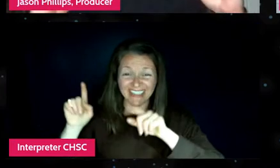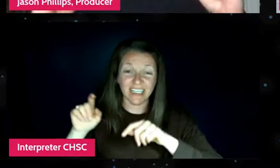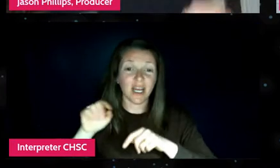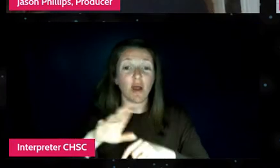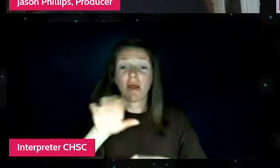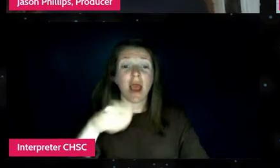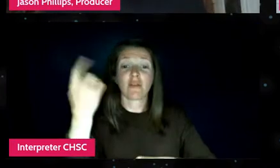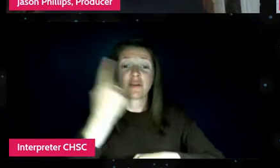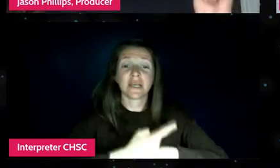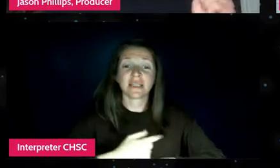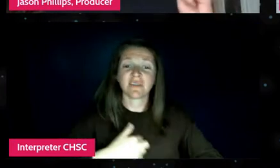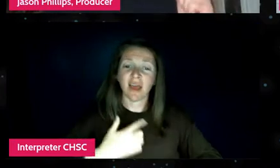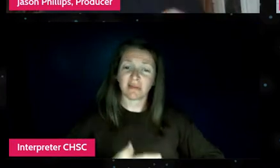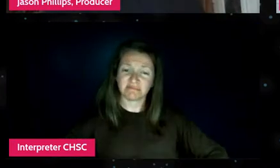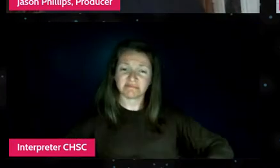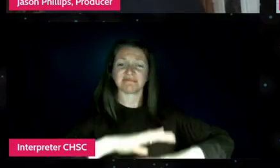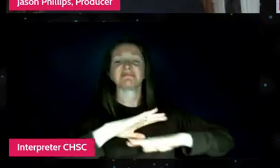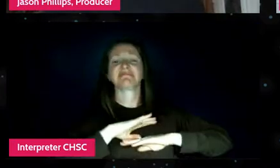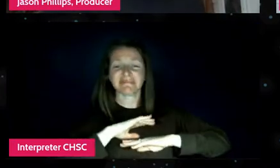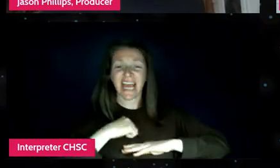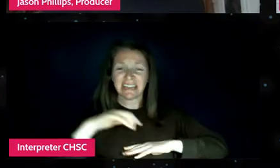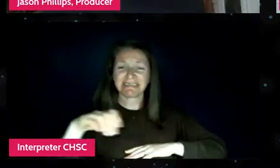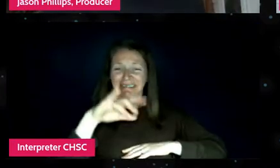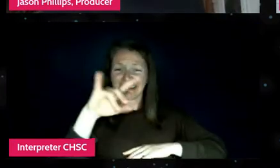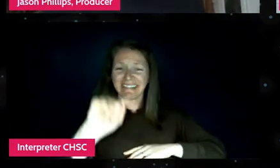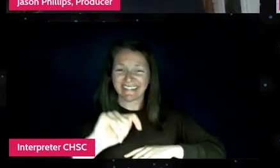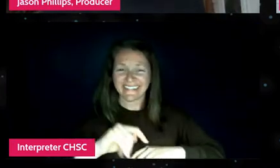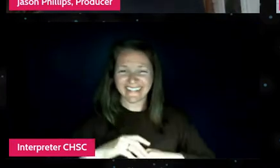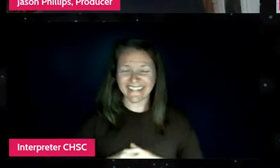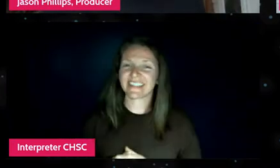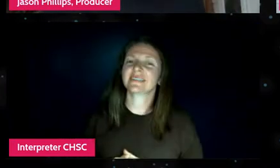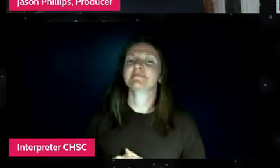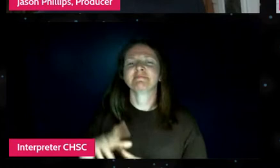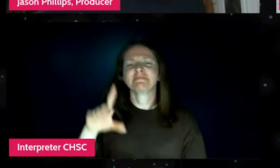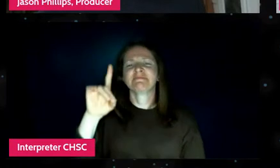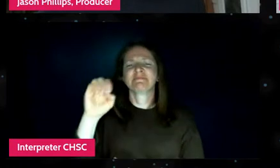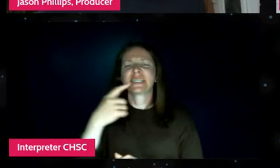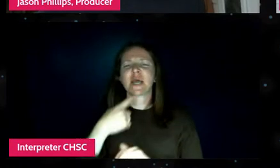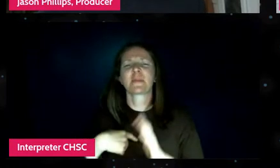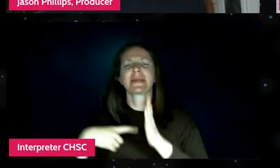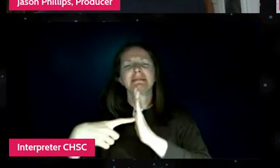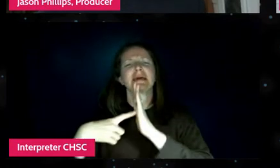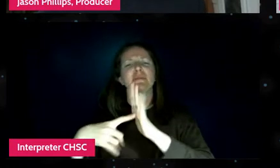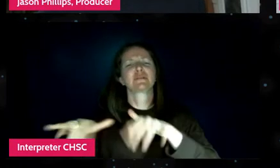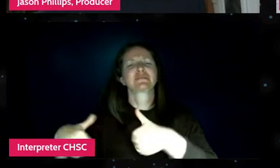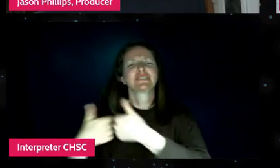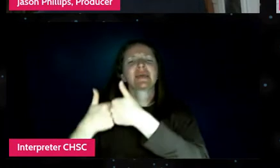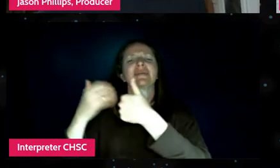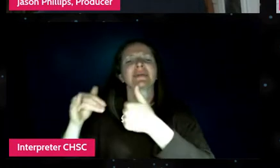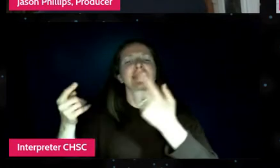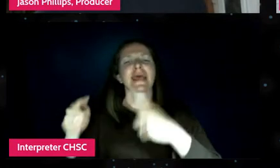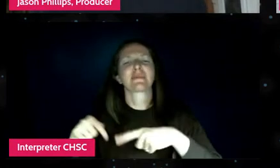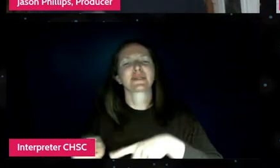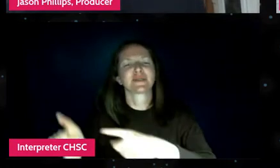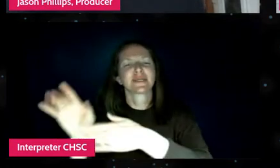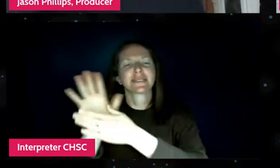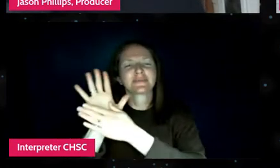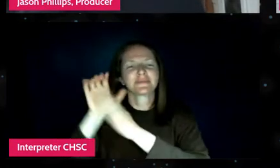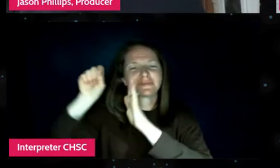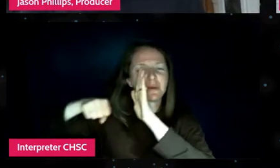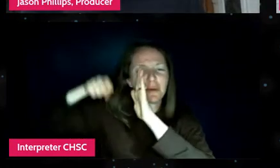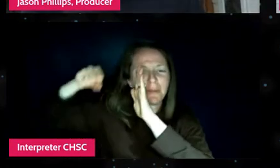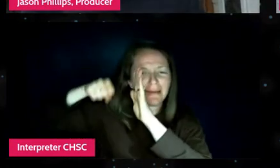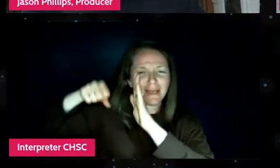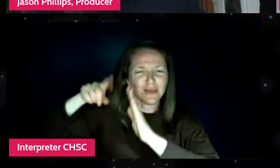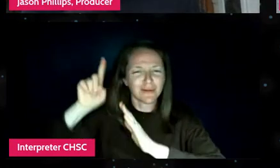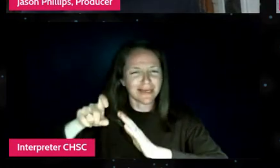I did it. Like, that one worked. Give me a for instance of a challenge that came up during filming that you had to